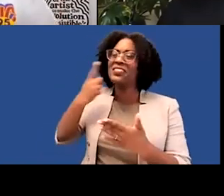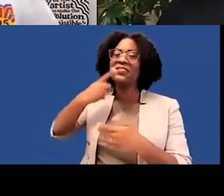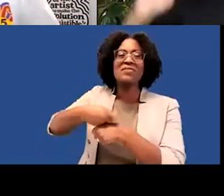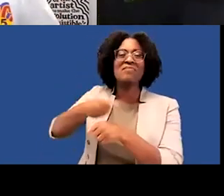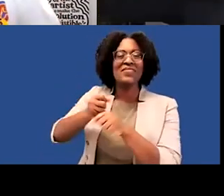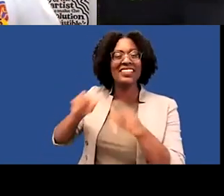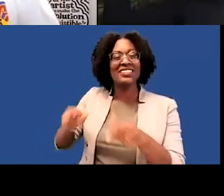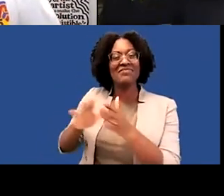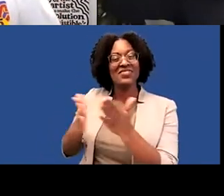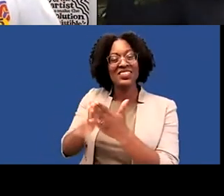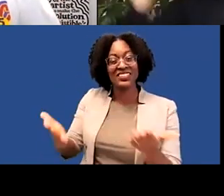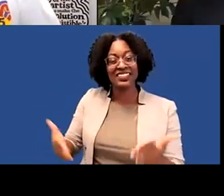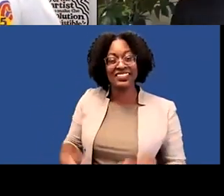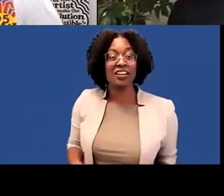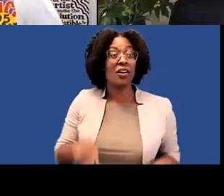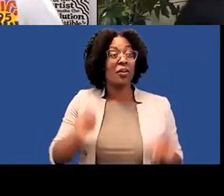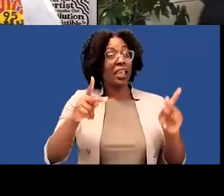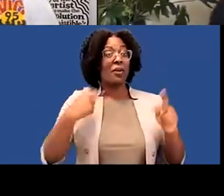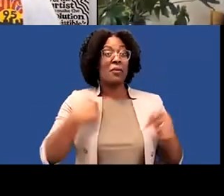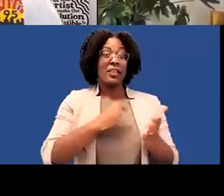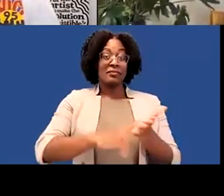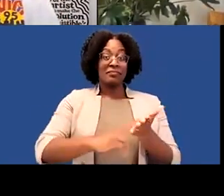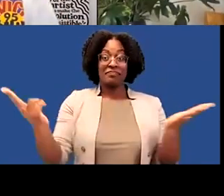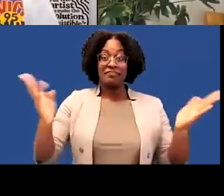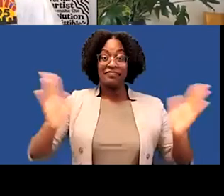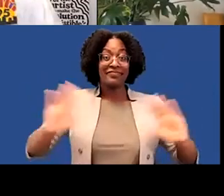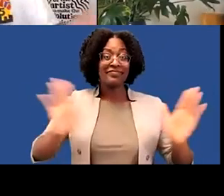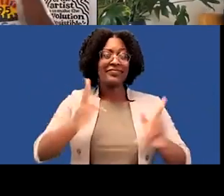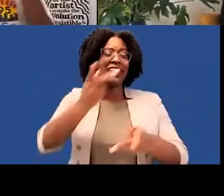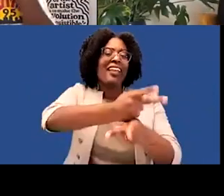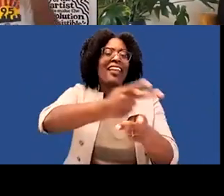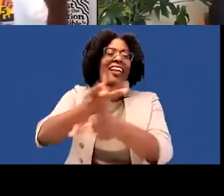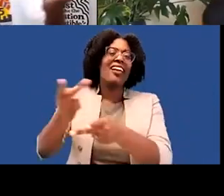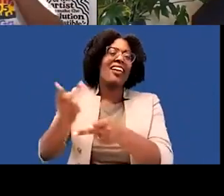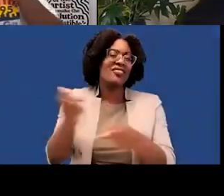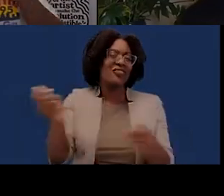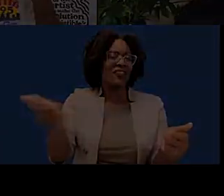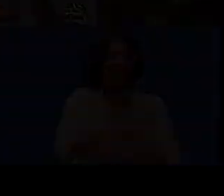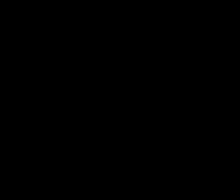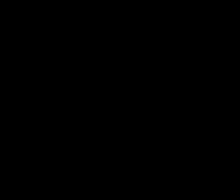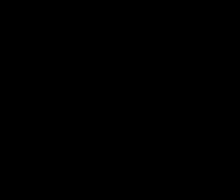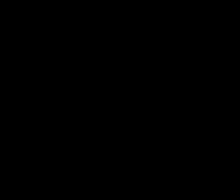All right, we go log out now. Y'all take care. Bye, everyone. Bye. Bye.